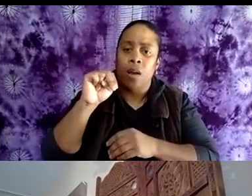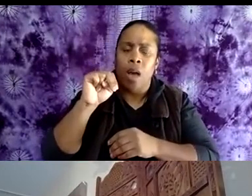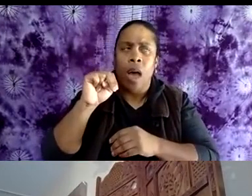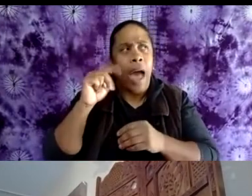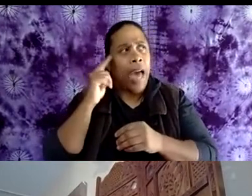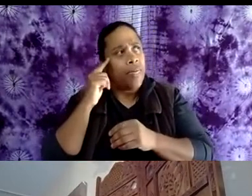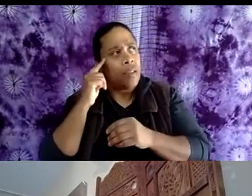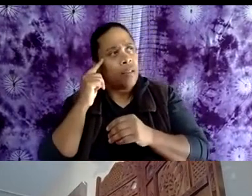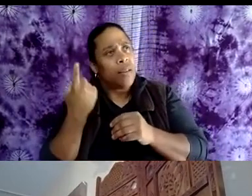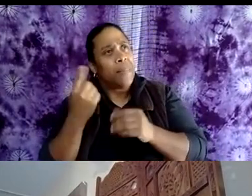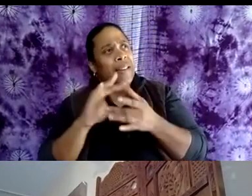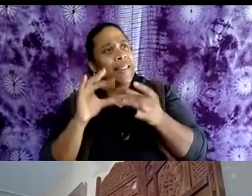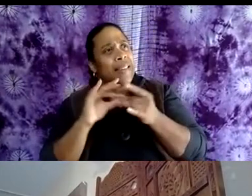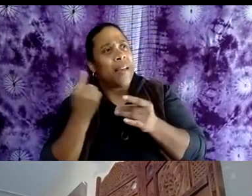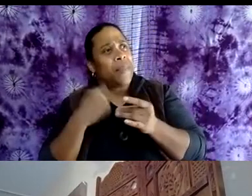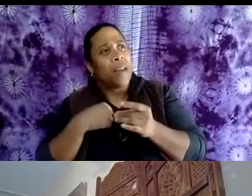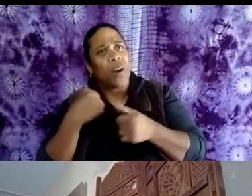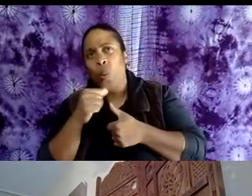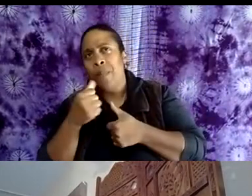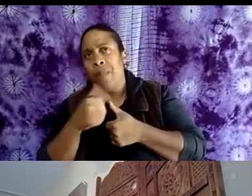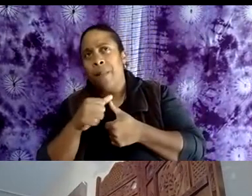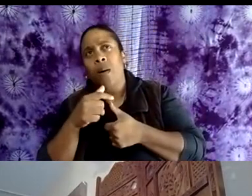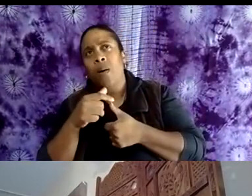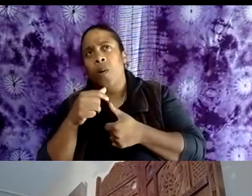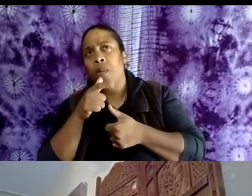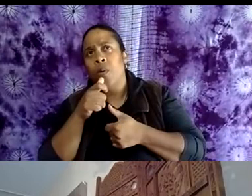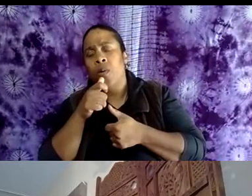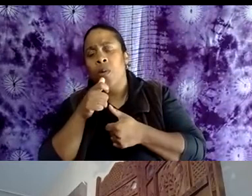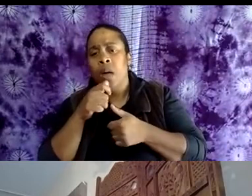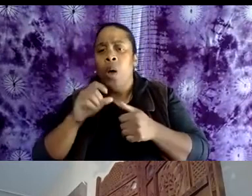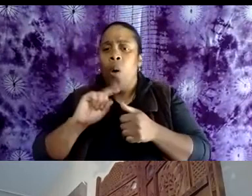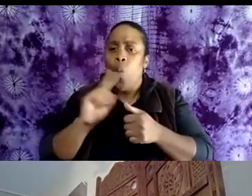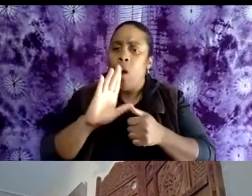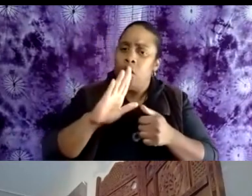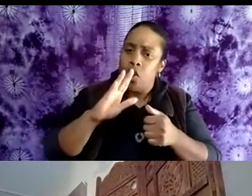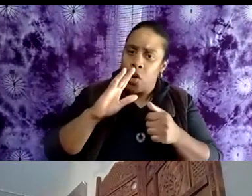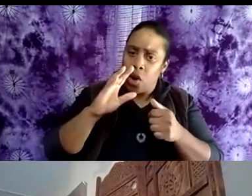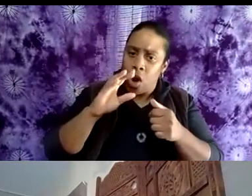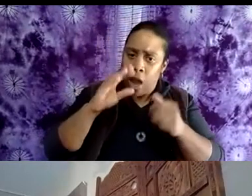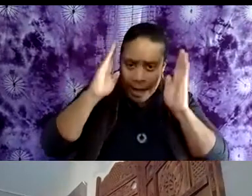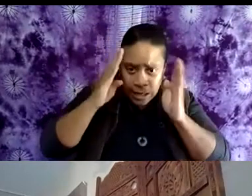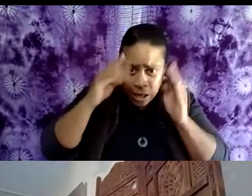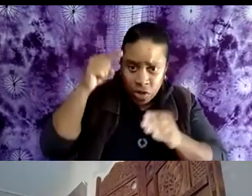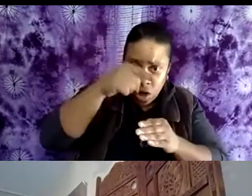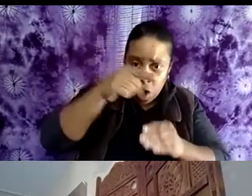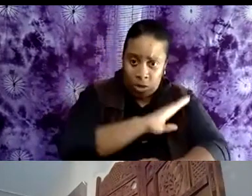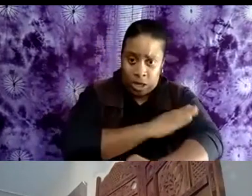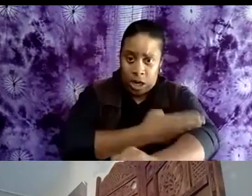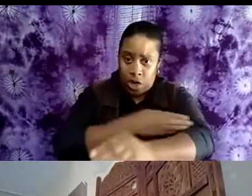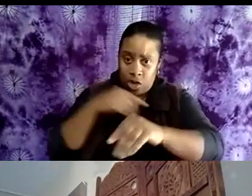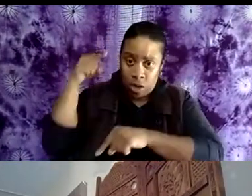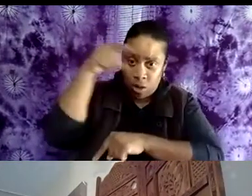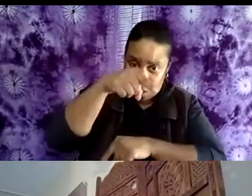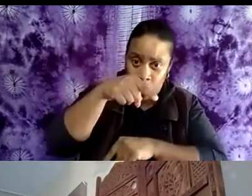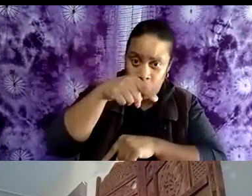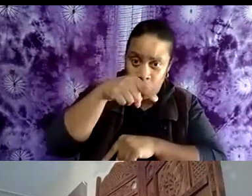who says, but where your attention goes, energy flows. And that's so true with intention setting, because when